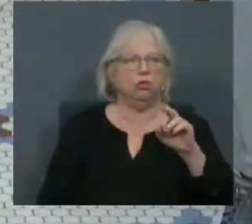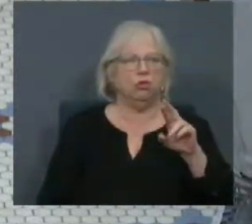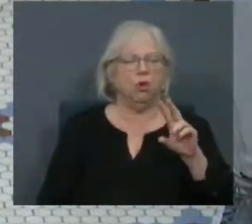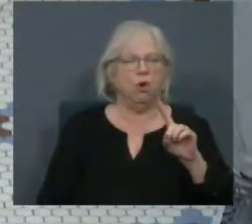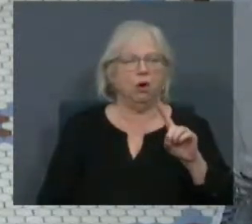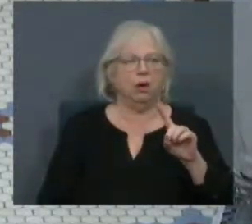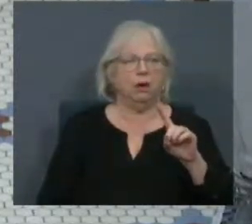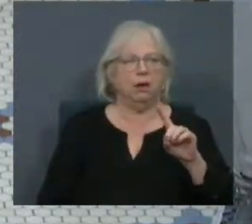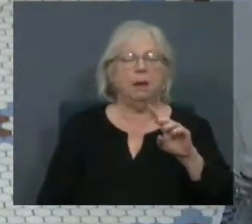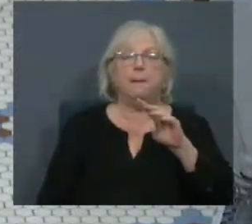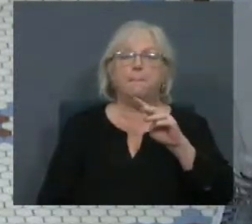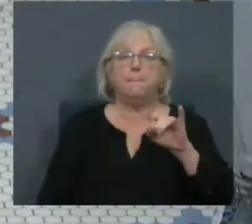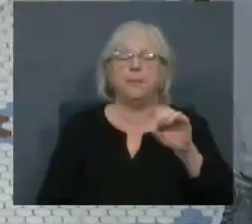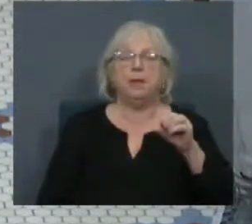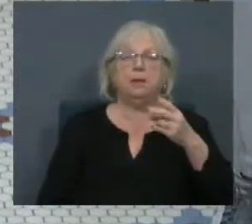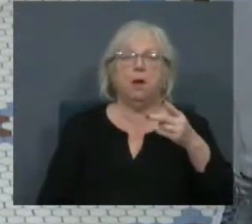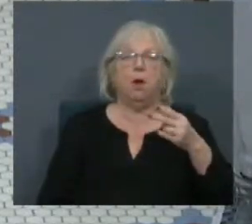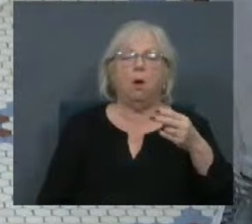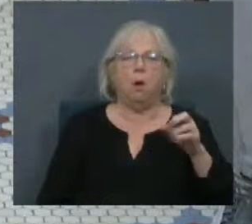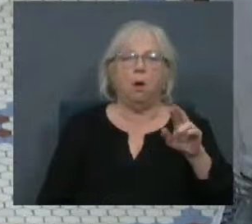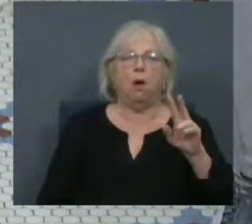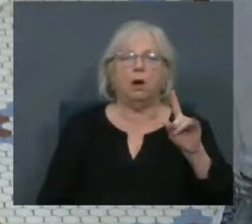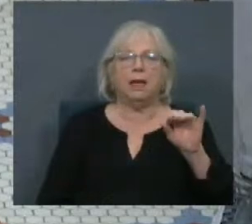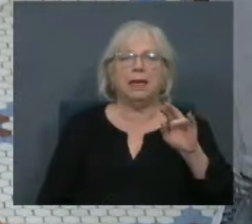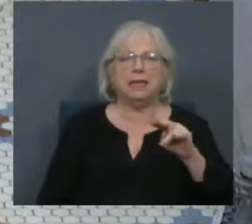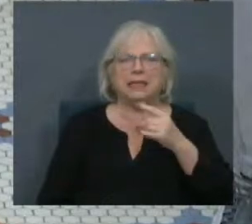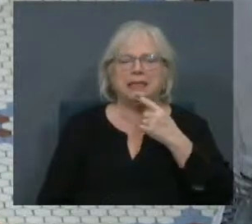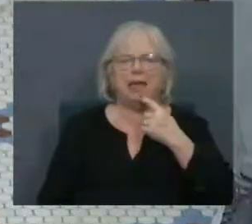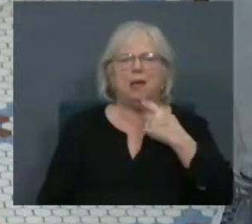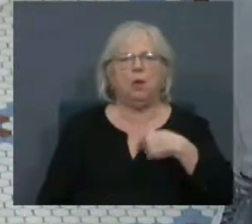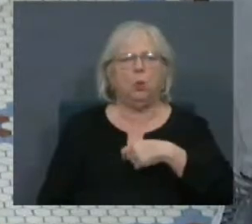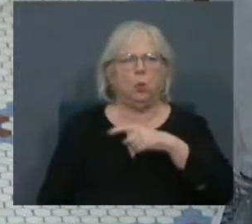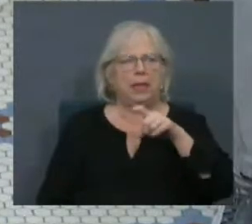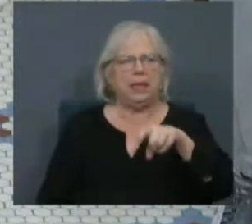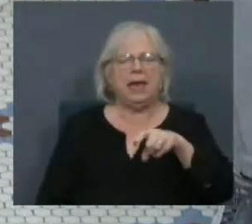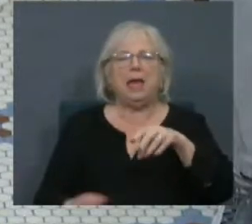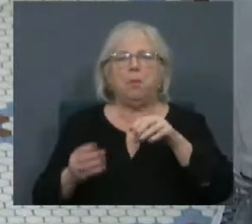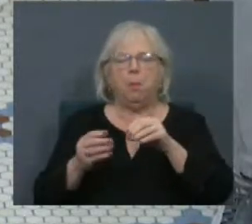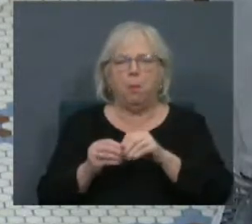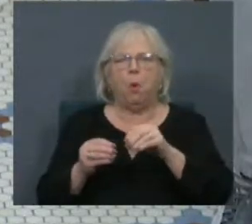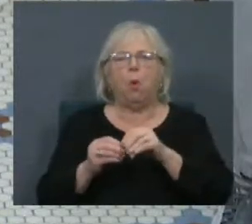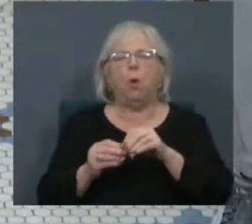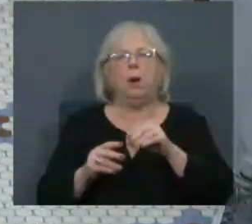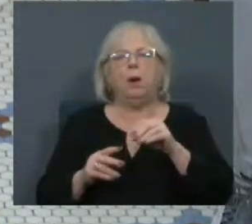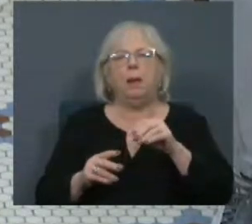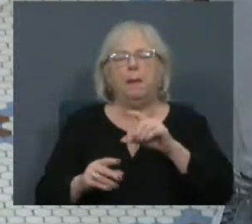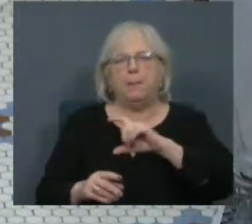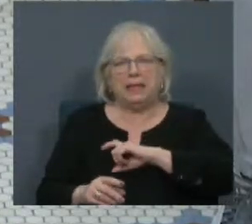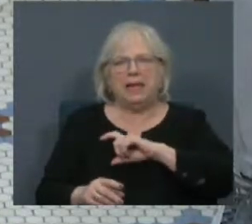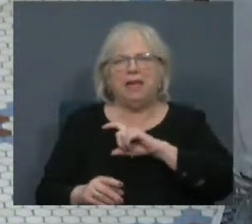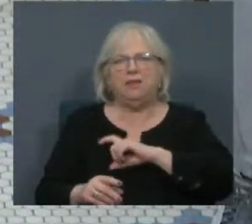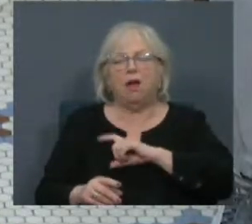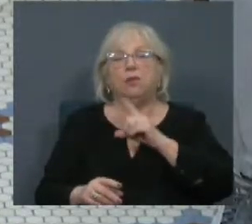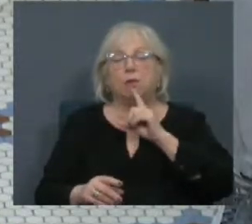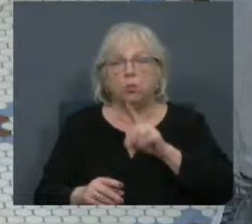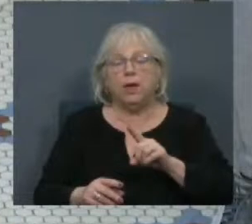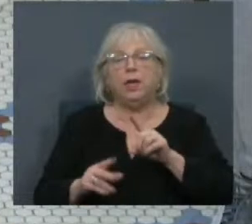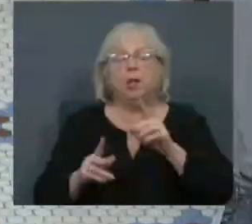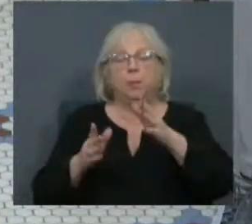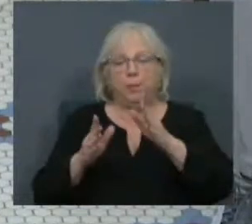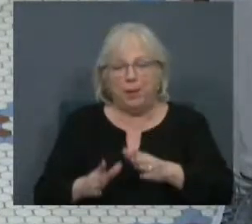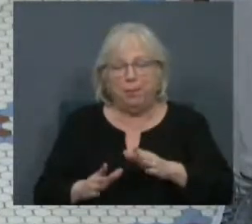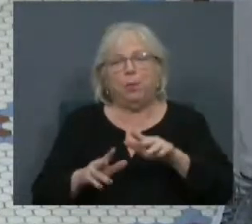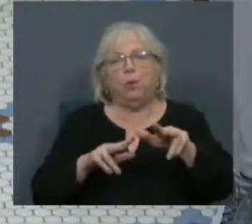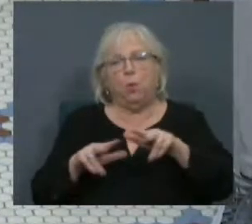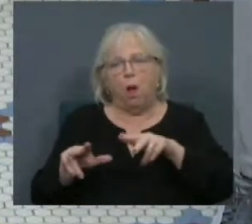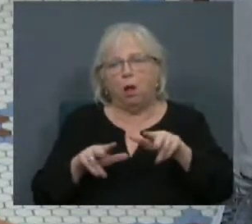Huffman said, we need more foot patrol police officers on